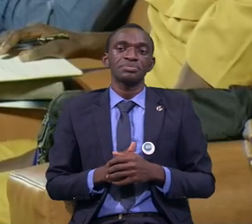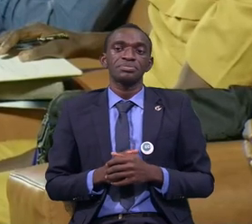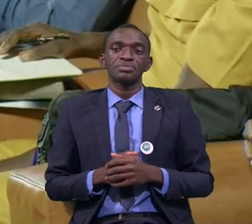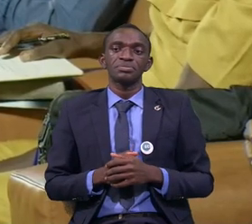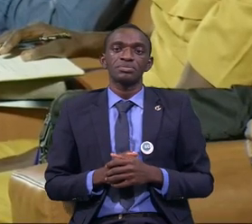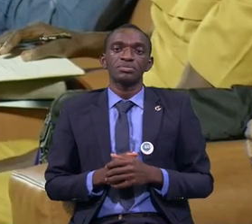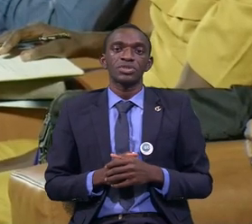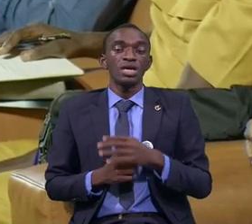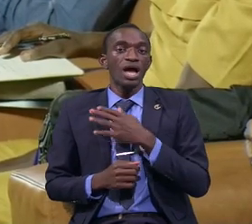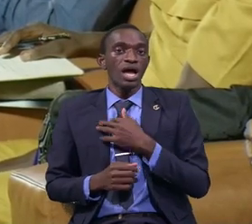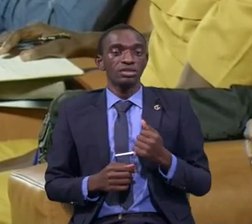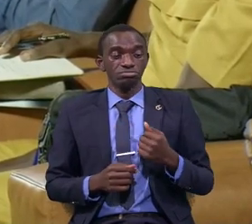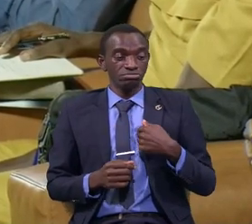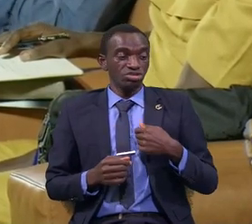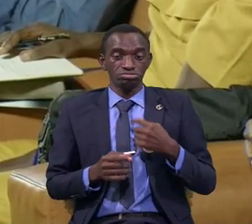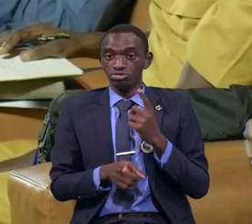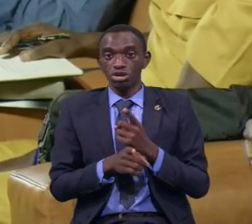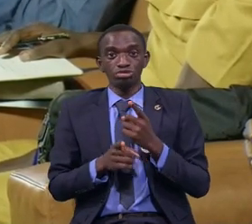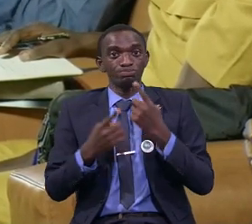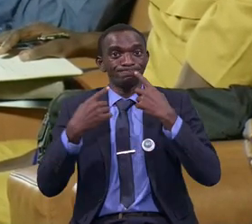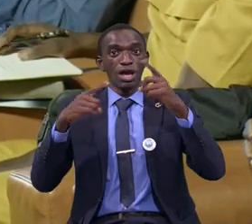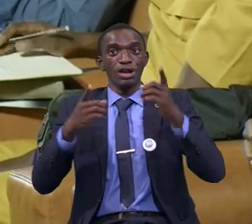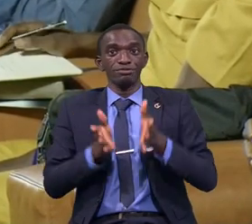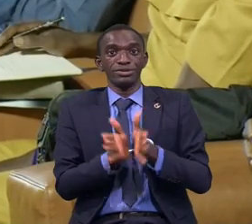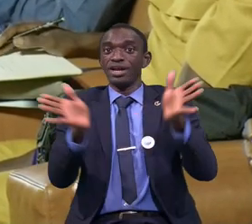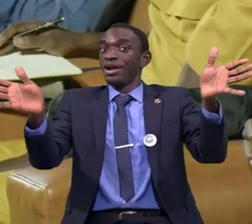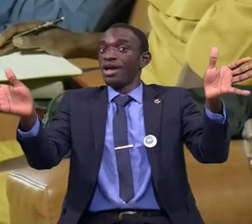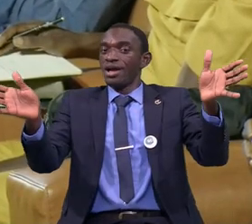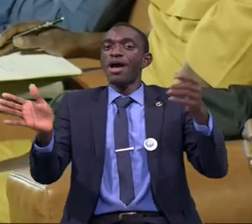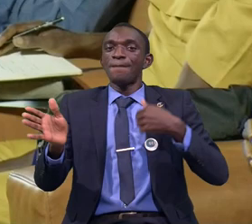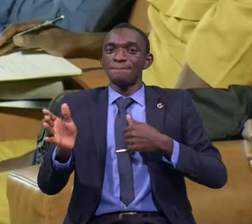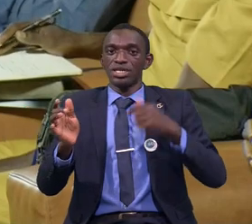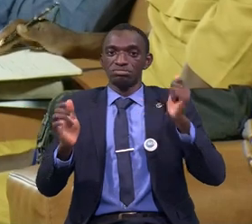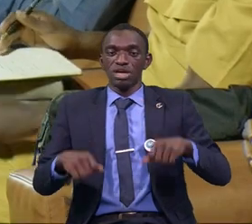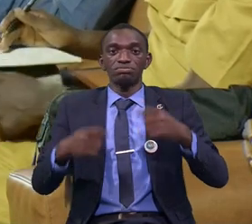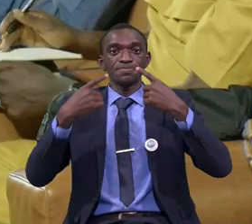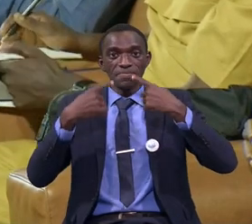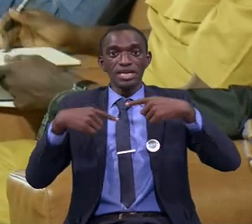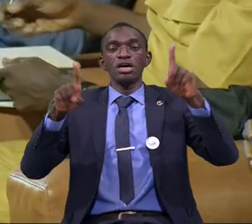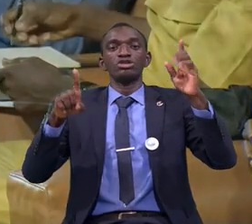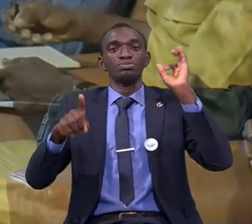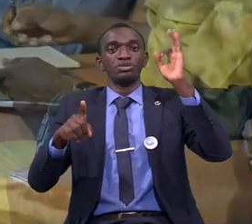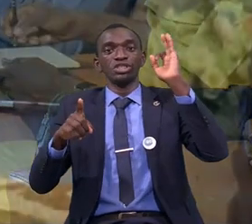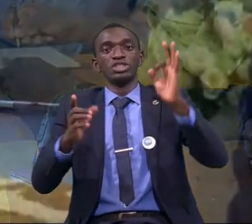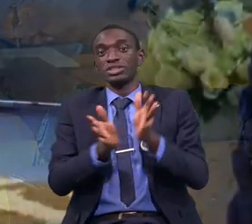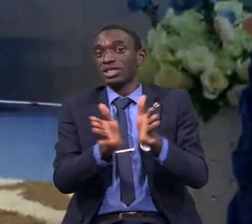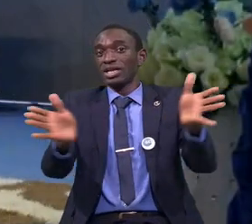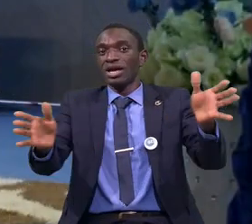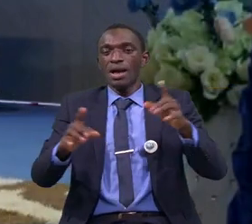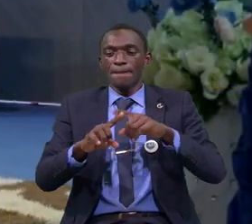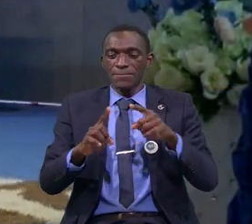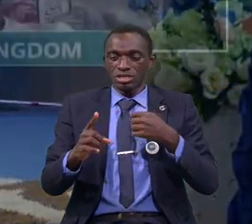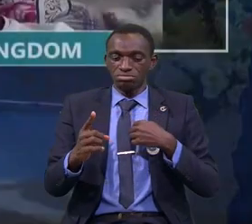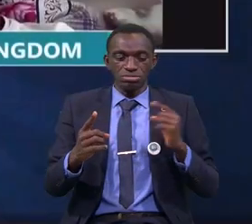I can talk general, I can announce general, but I cannot confront